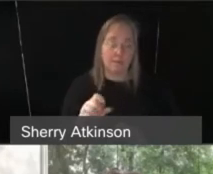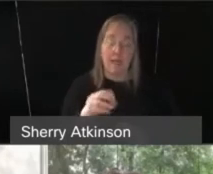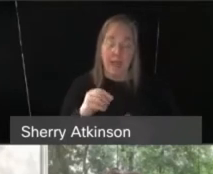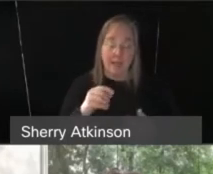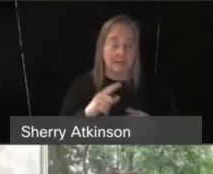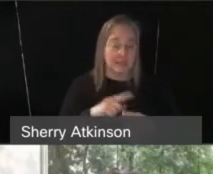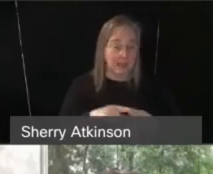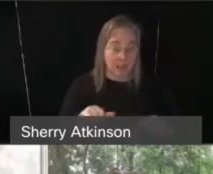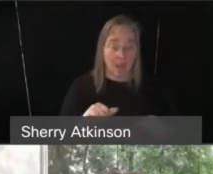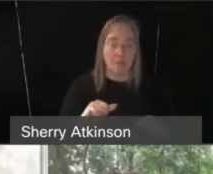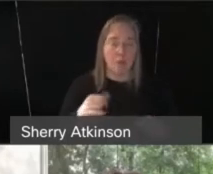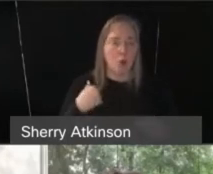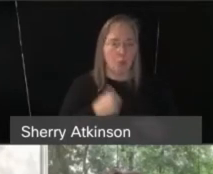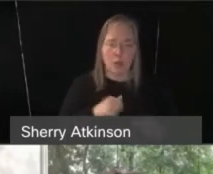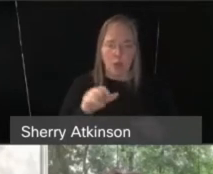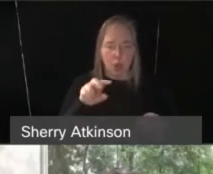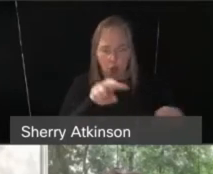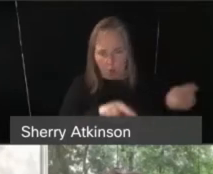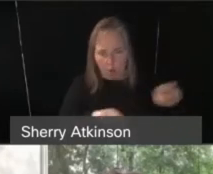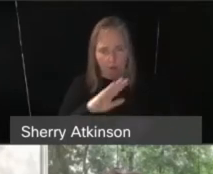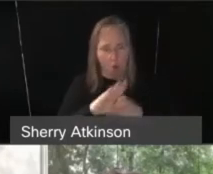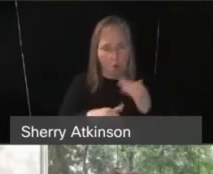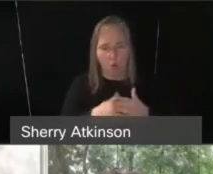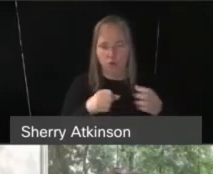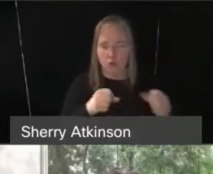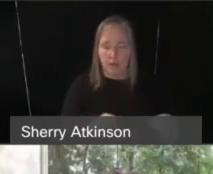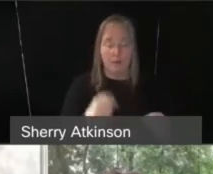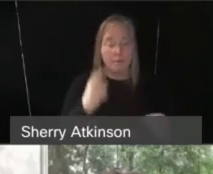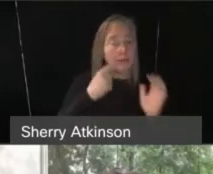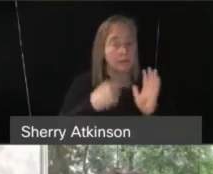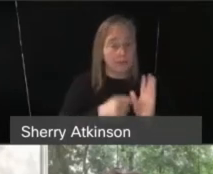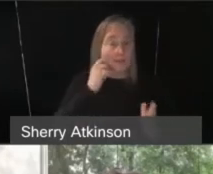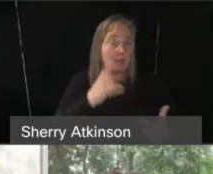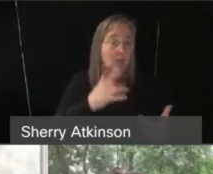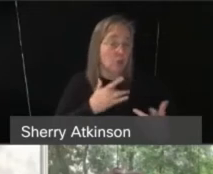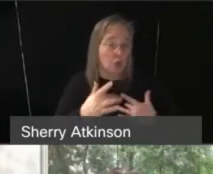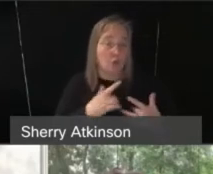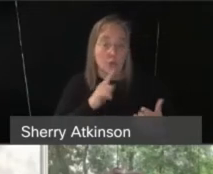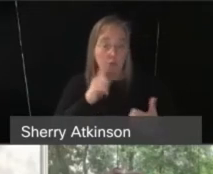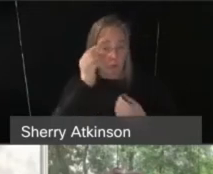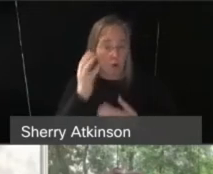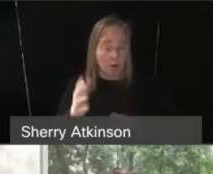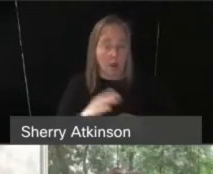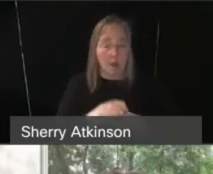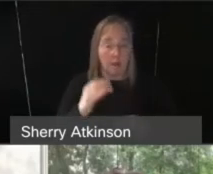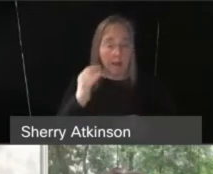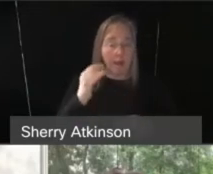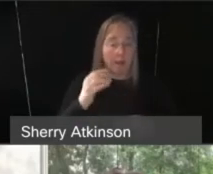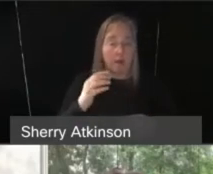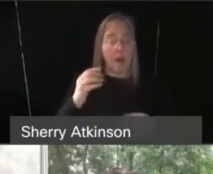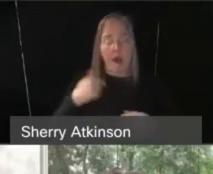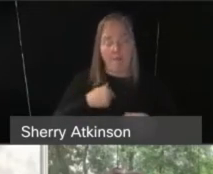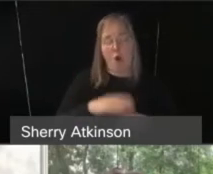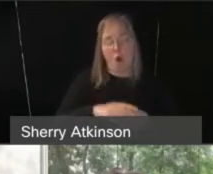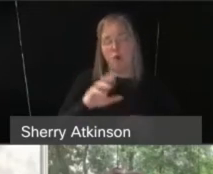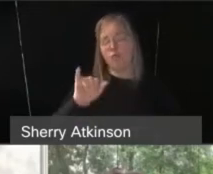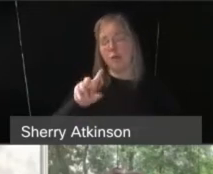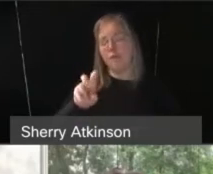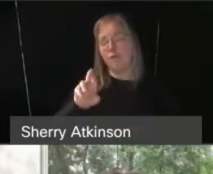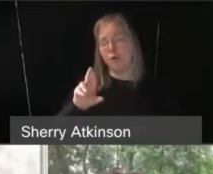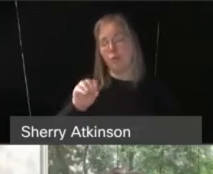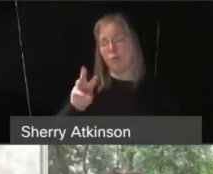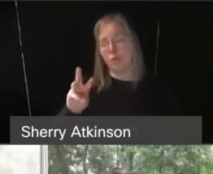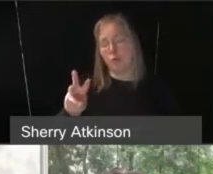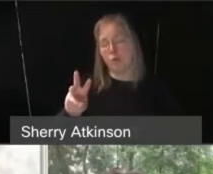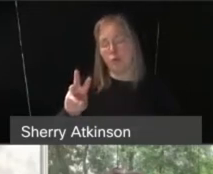know, the entire street. For example, if a concern was reported on, I'm on Riverwood Drive here, in Columbia, and if a